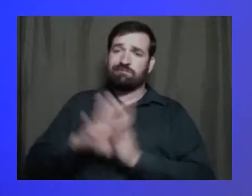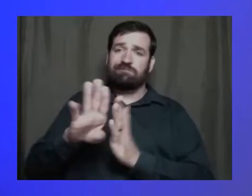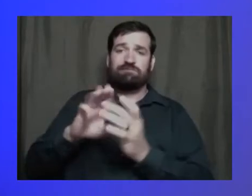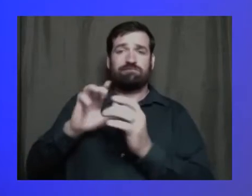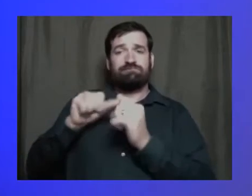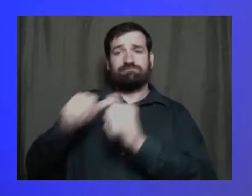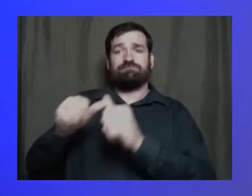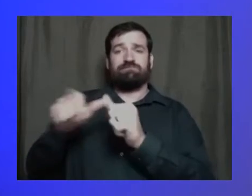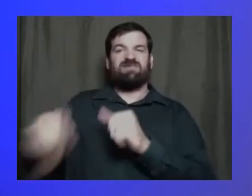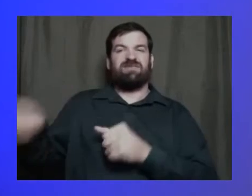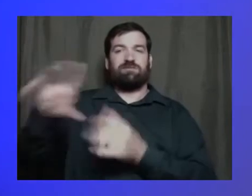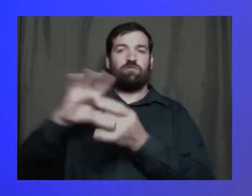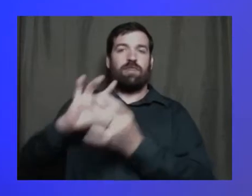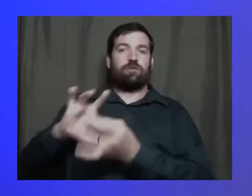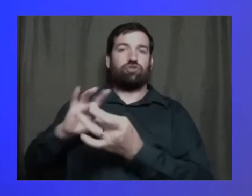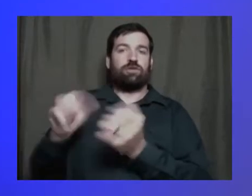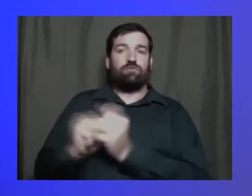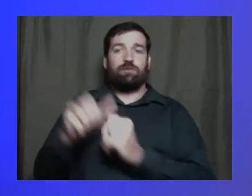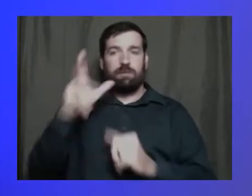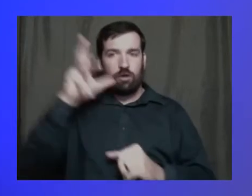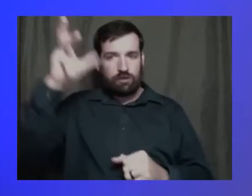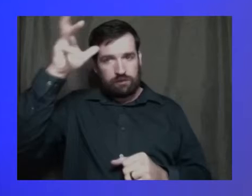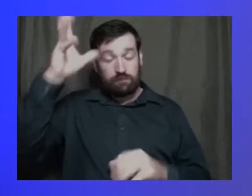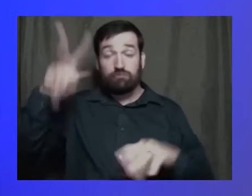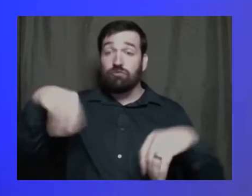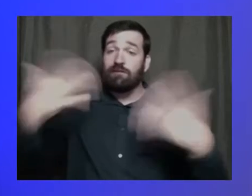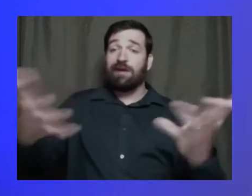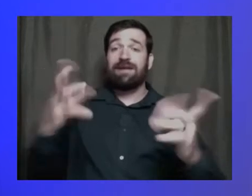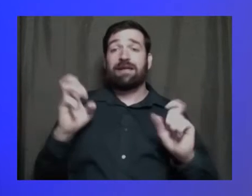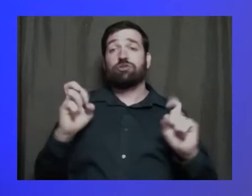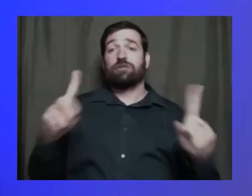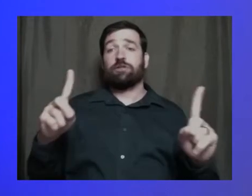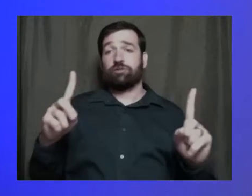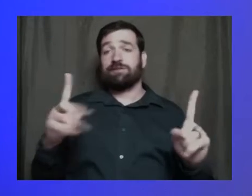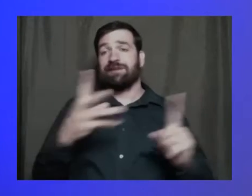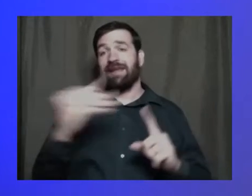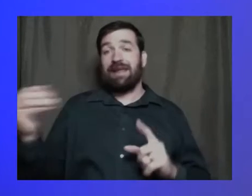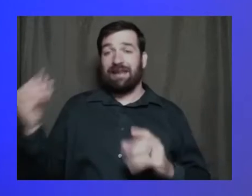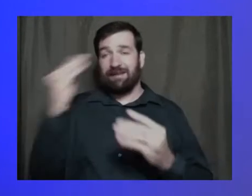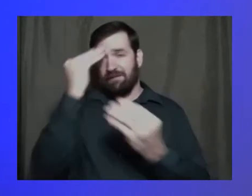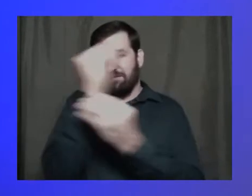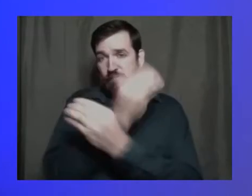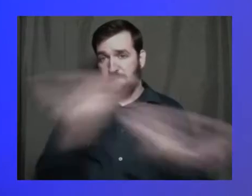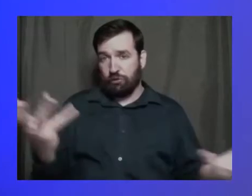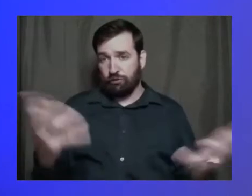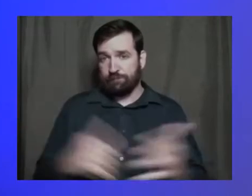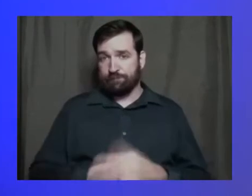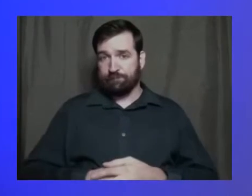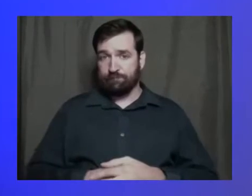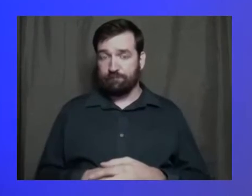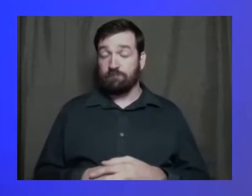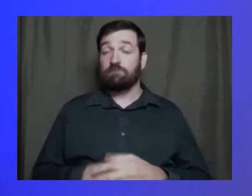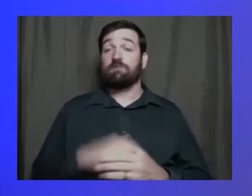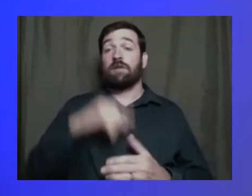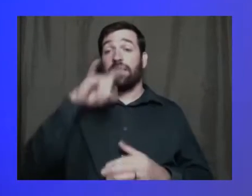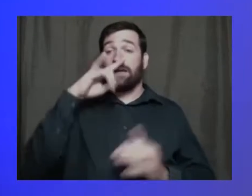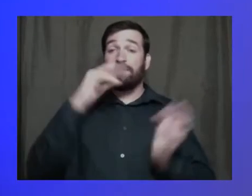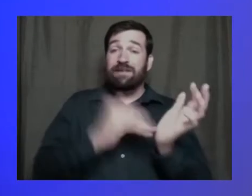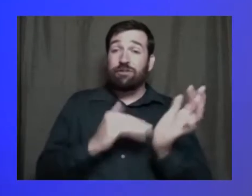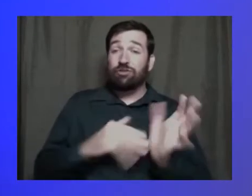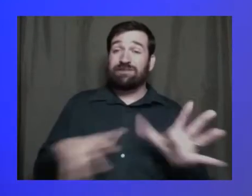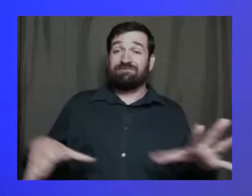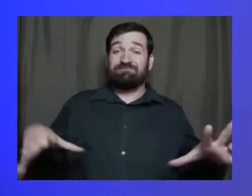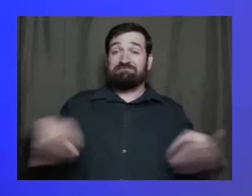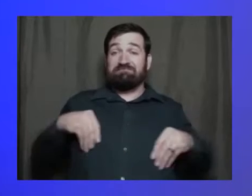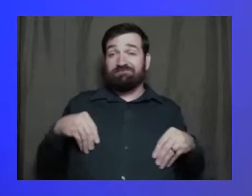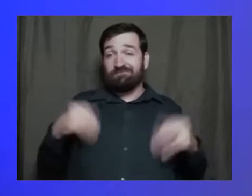parents to provide education and get that information out there. So I think that pediatricians are embracing this as an